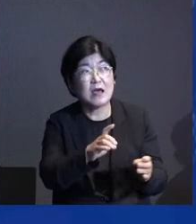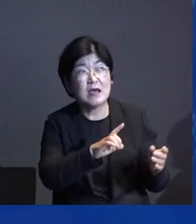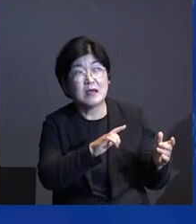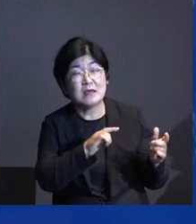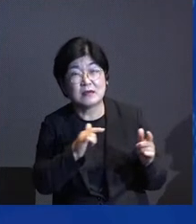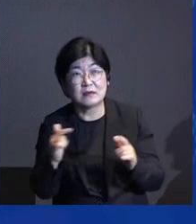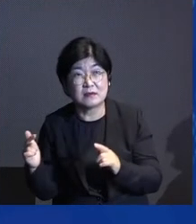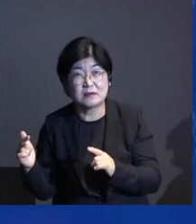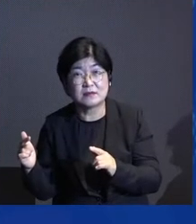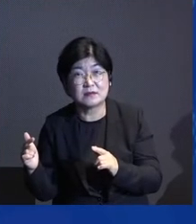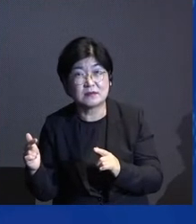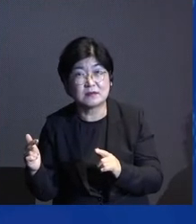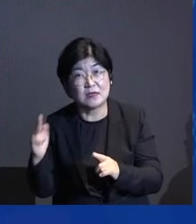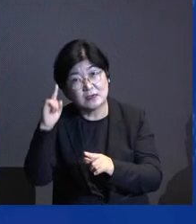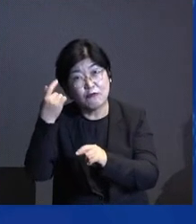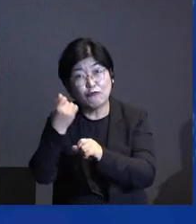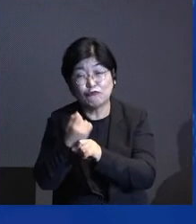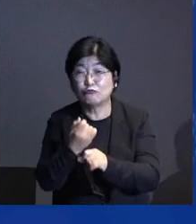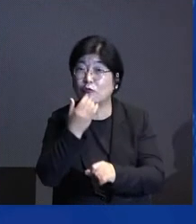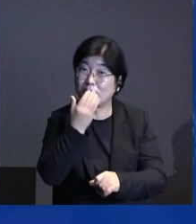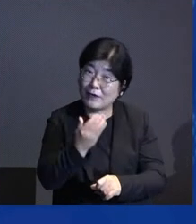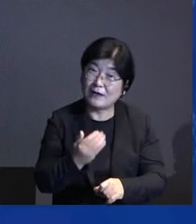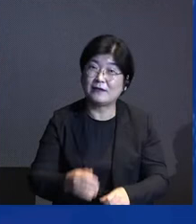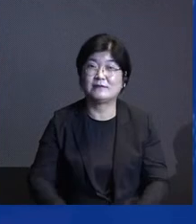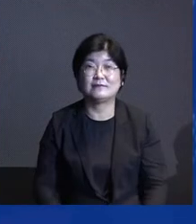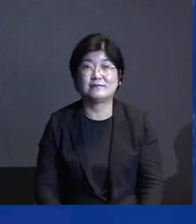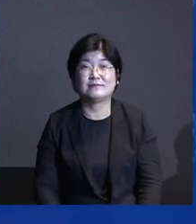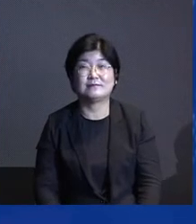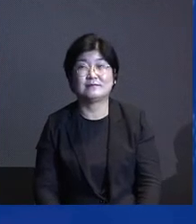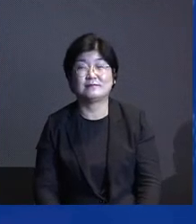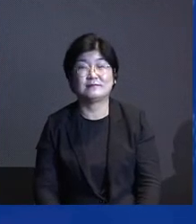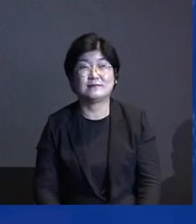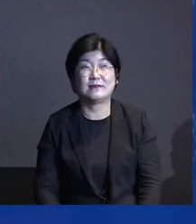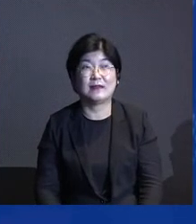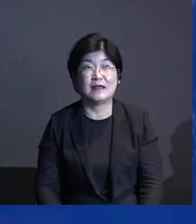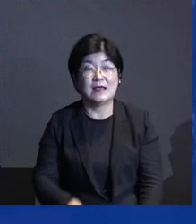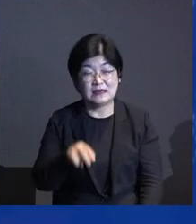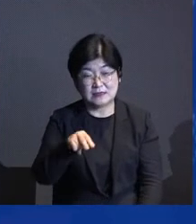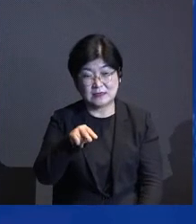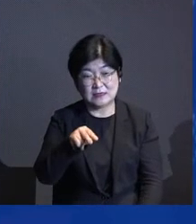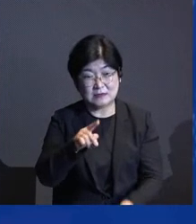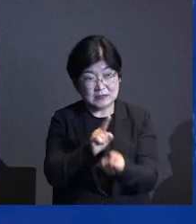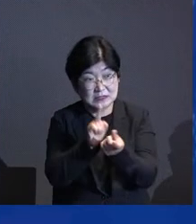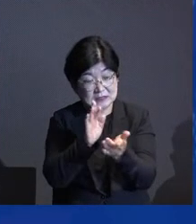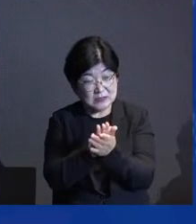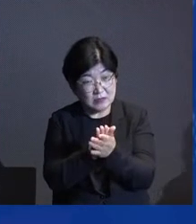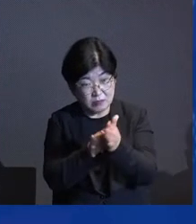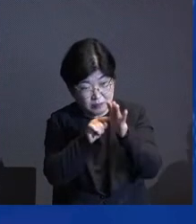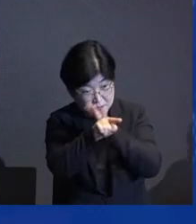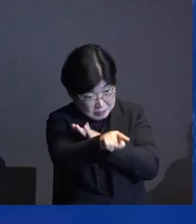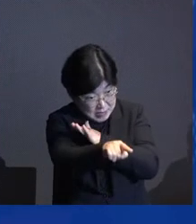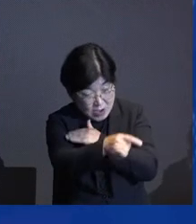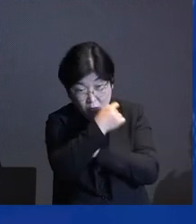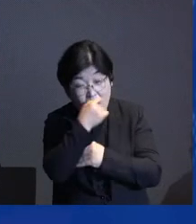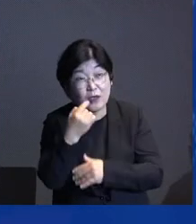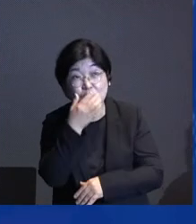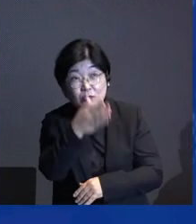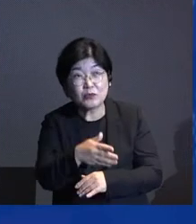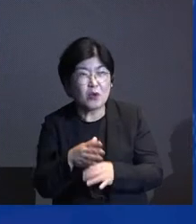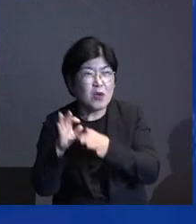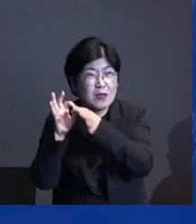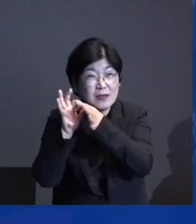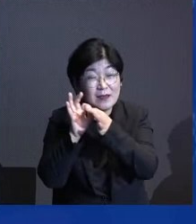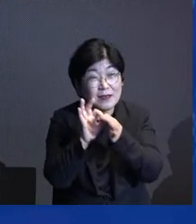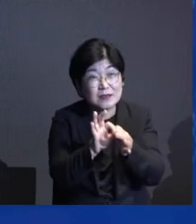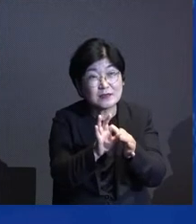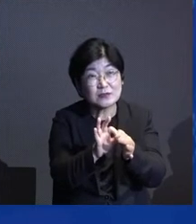study tours and other visit trips. It is important for the club to provide continuous education and knowledge to